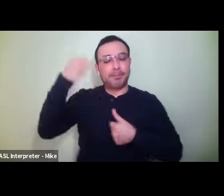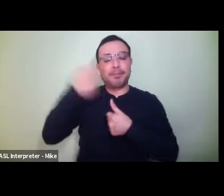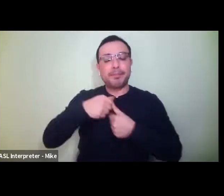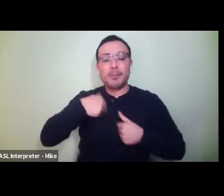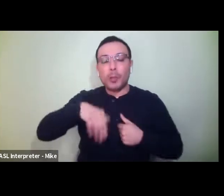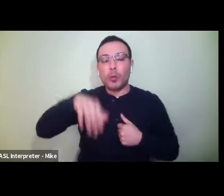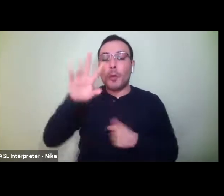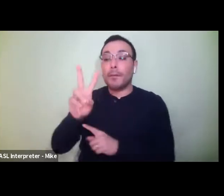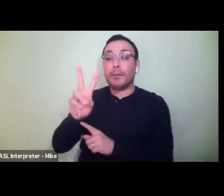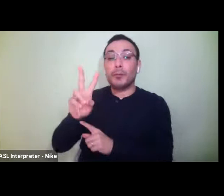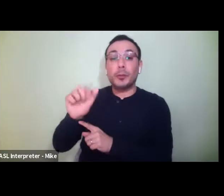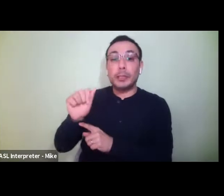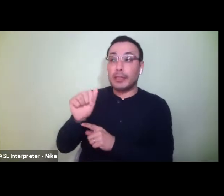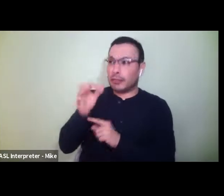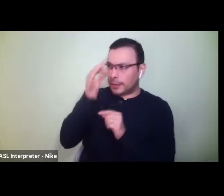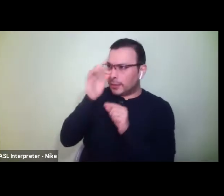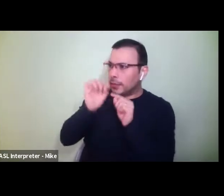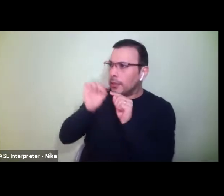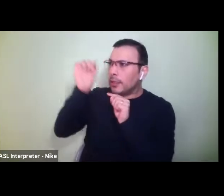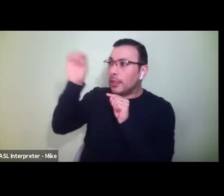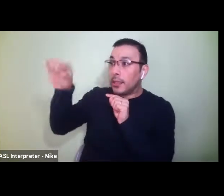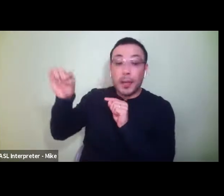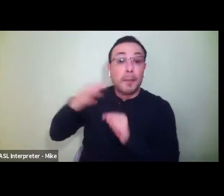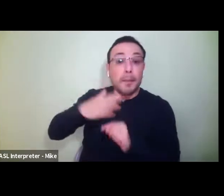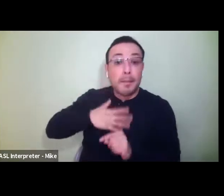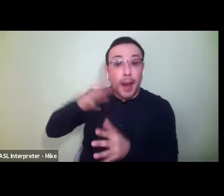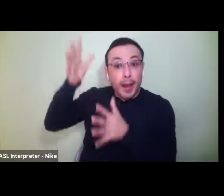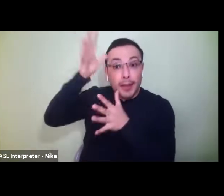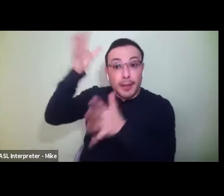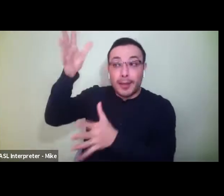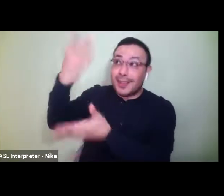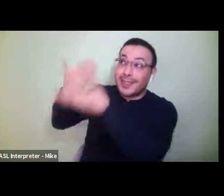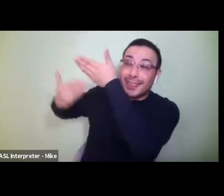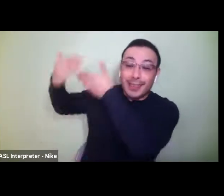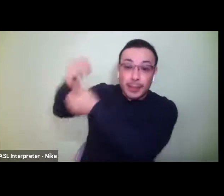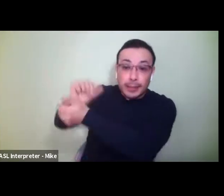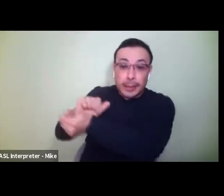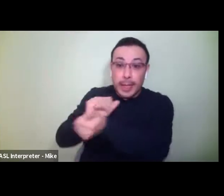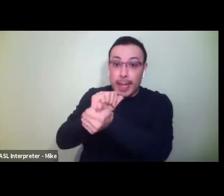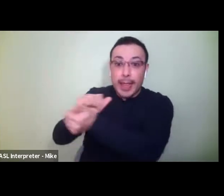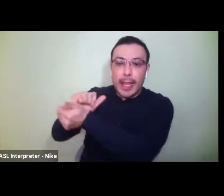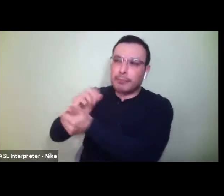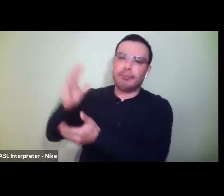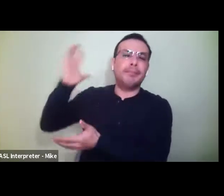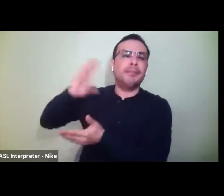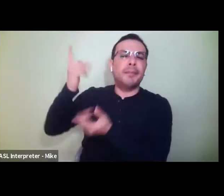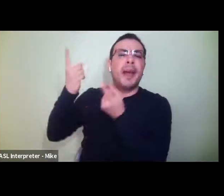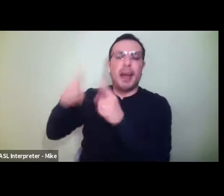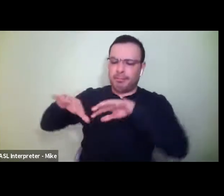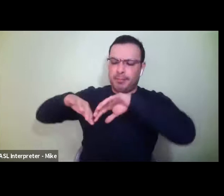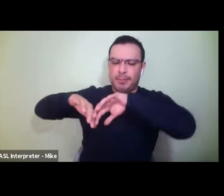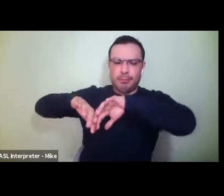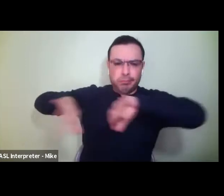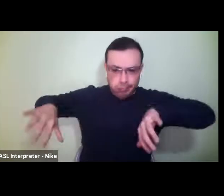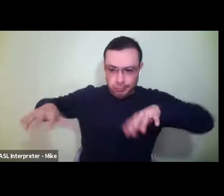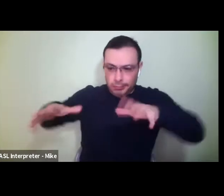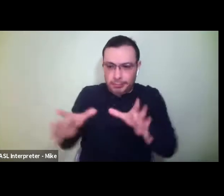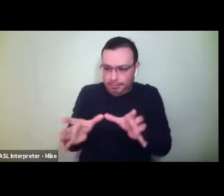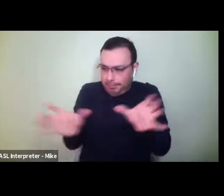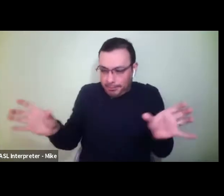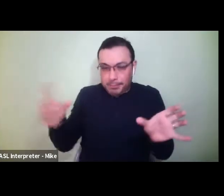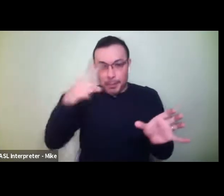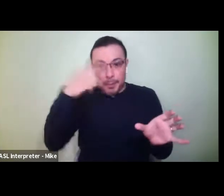plantation where my ancestors were slaves in the age of segregation. We had little access to health